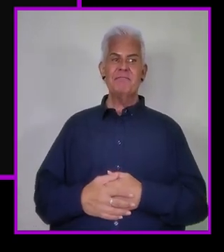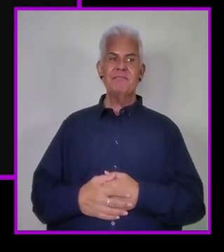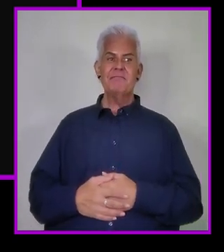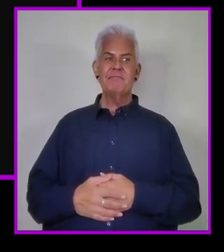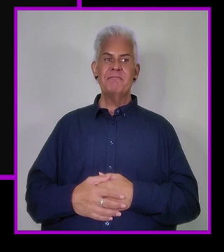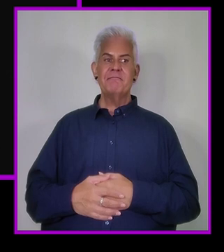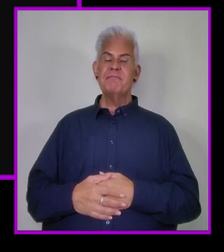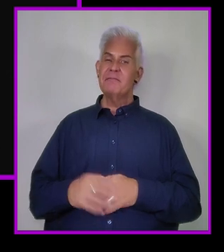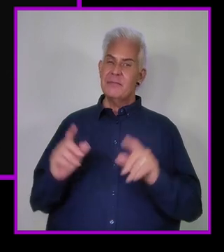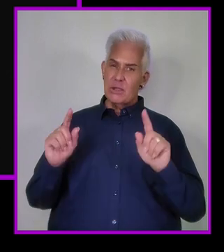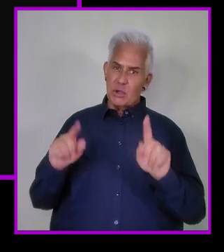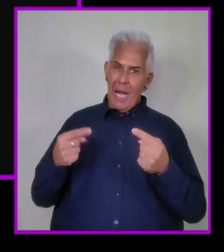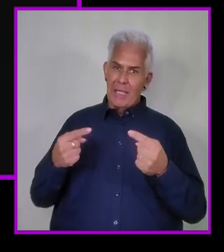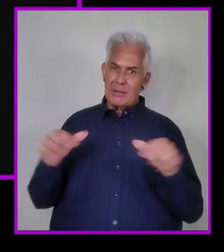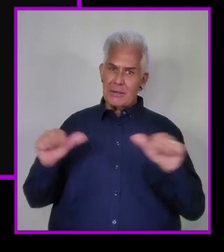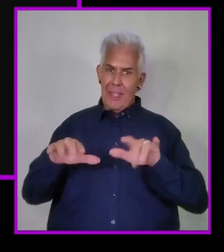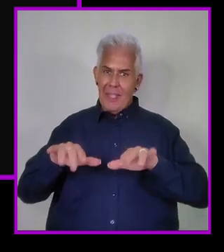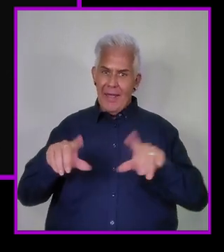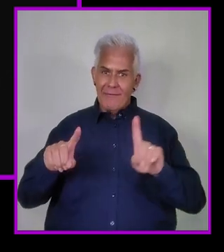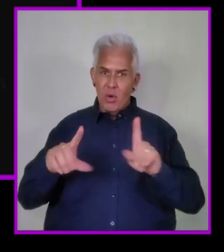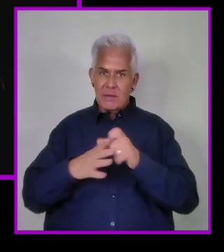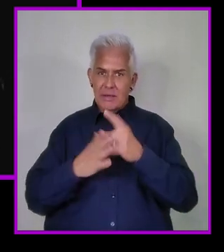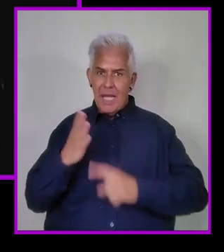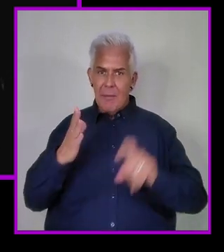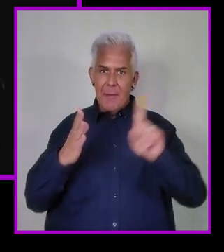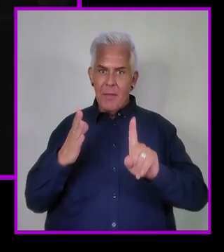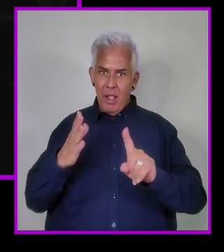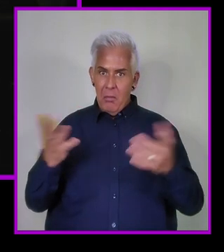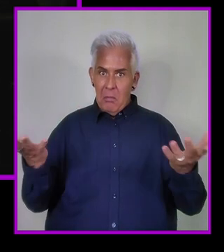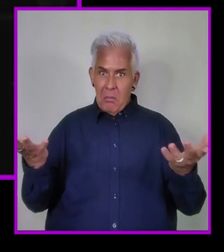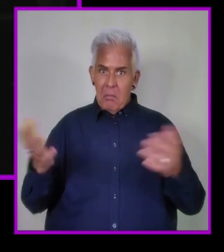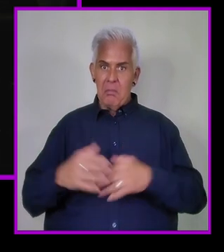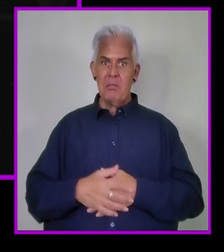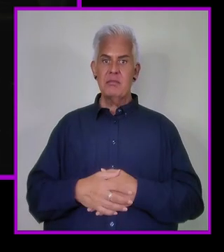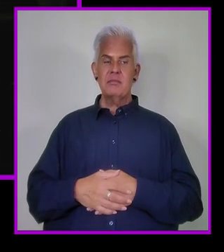think those challenges are still there for disabled people working in the industry?